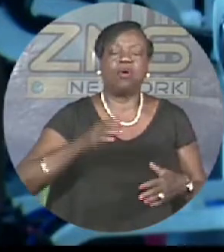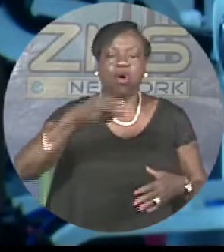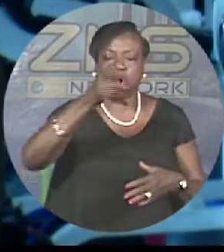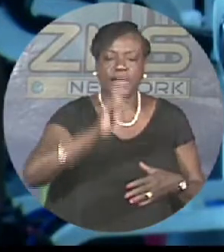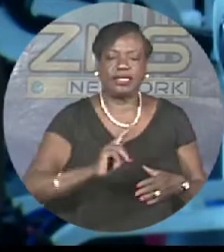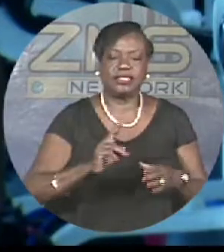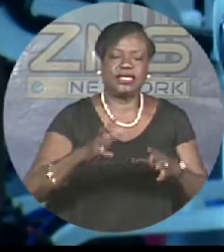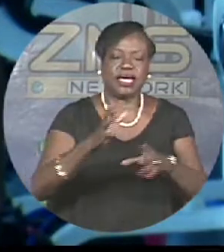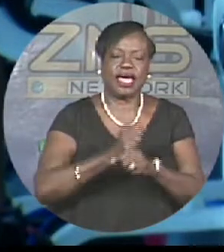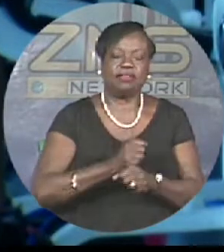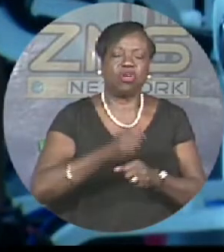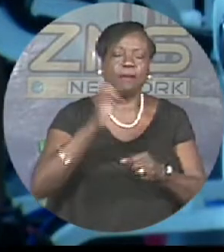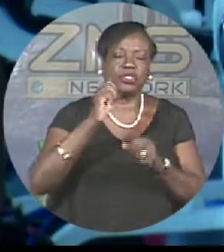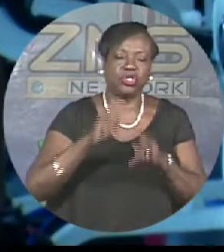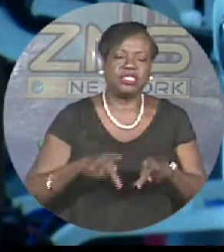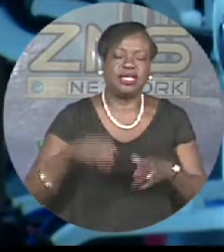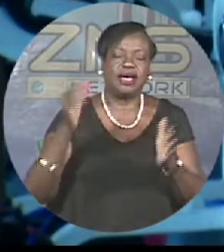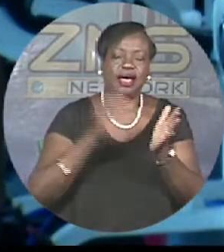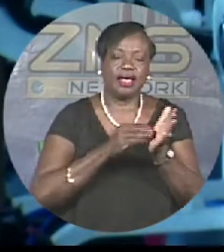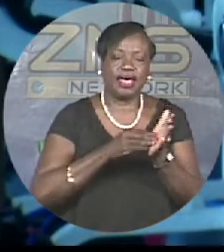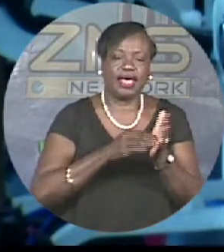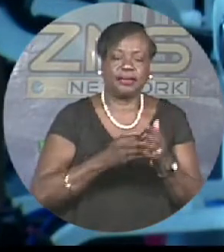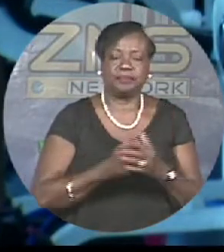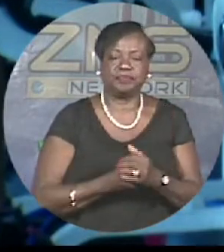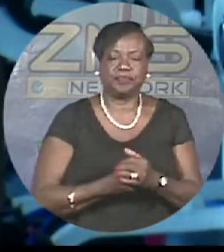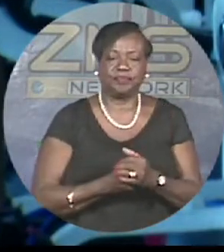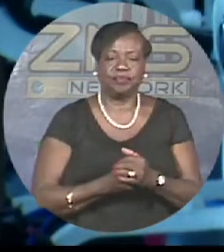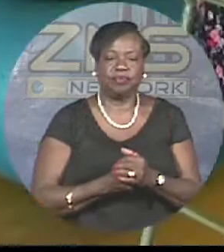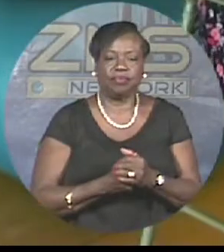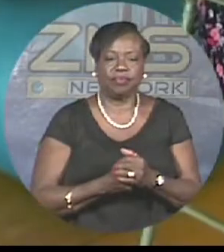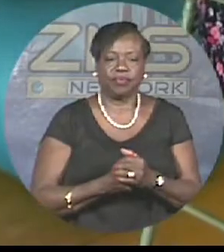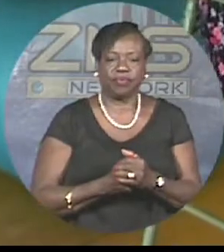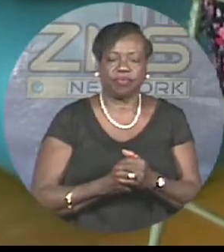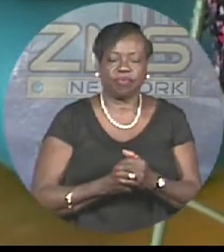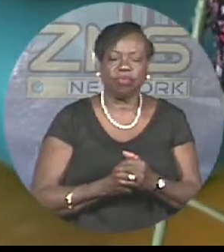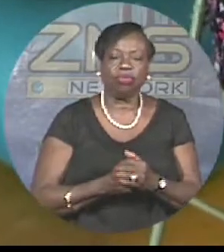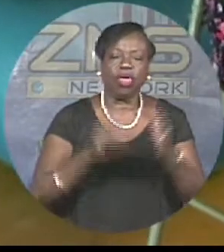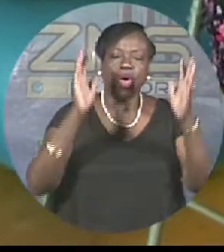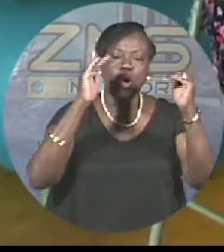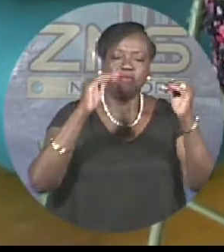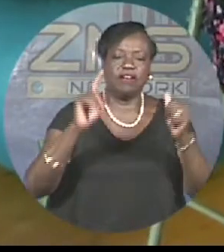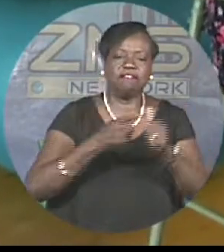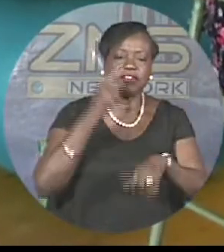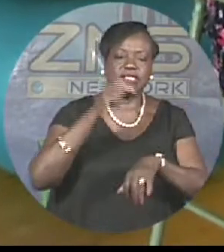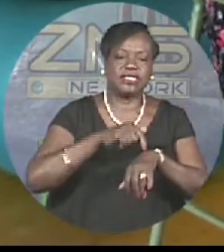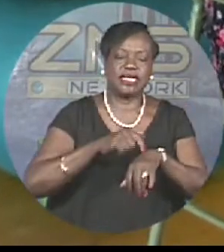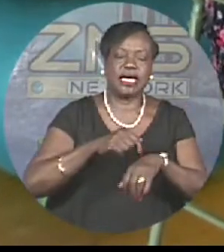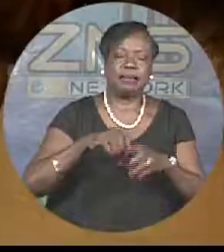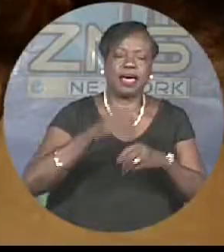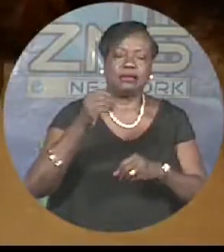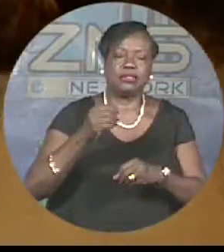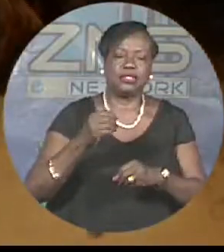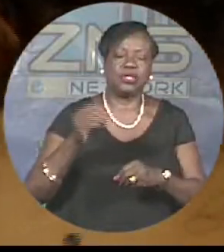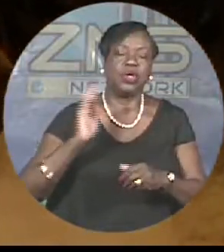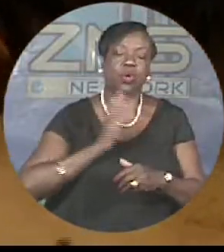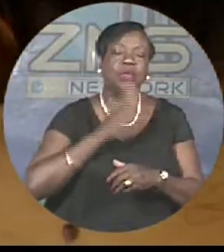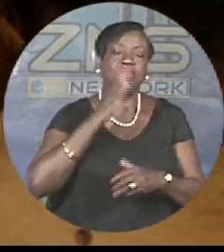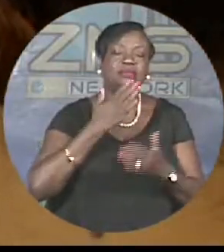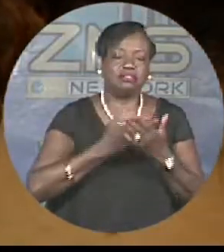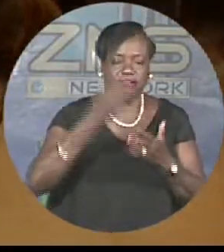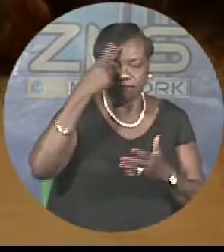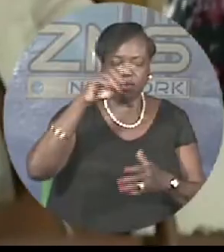again, and I'm hoping to bring something good home for my country. Hopefully, first time out will be a charm for